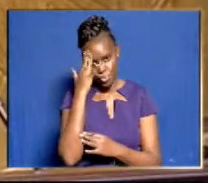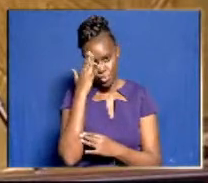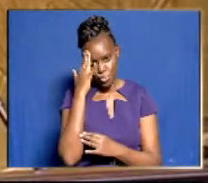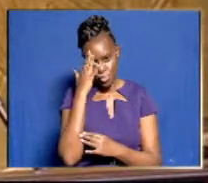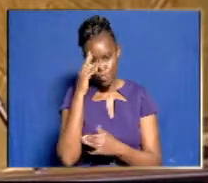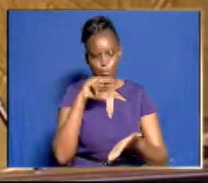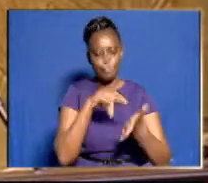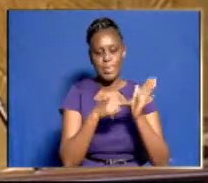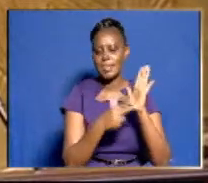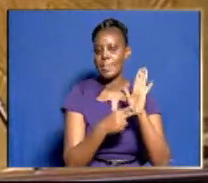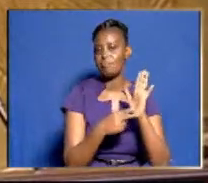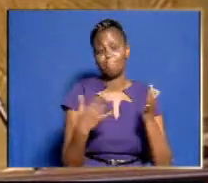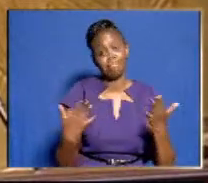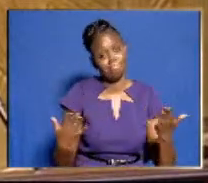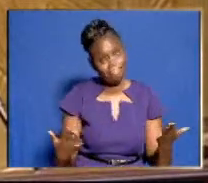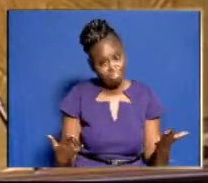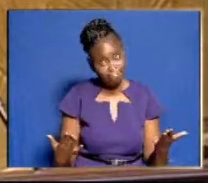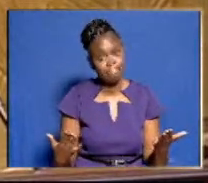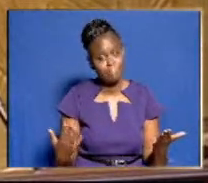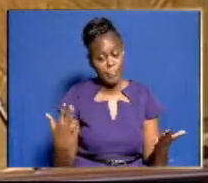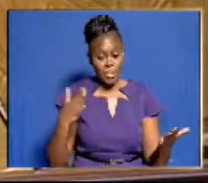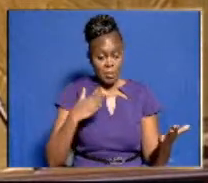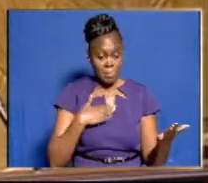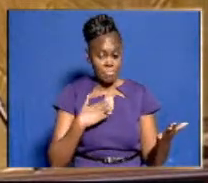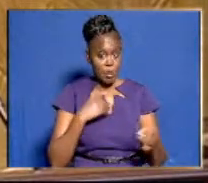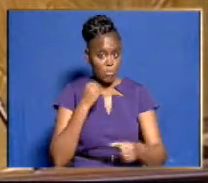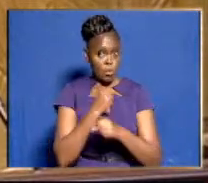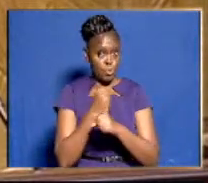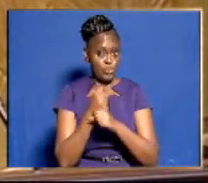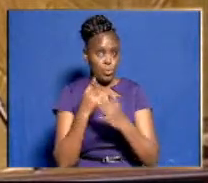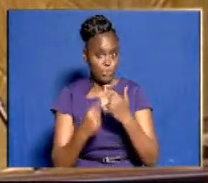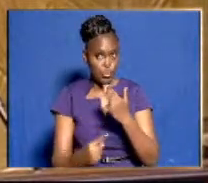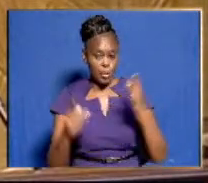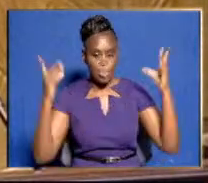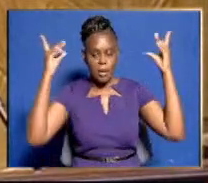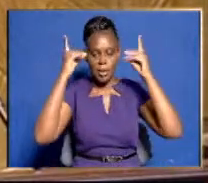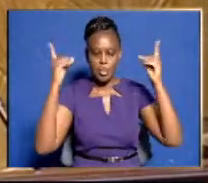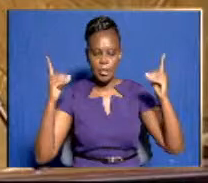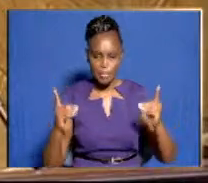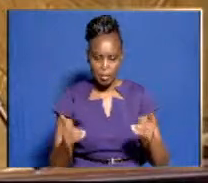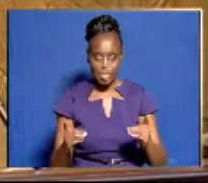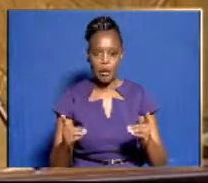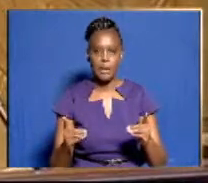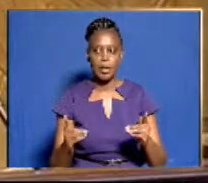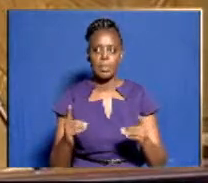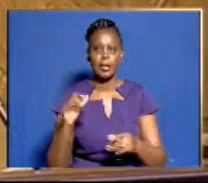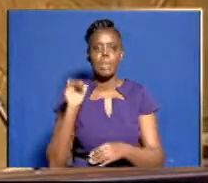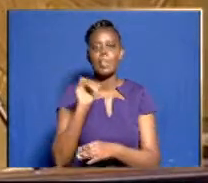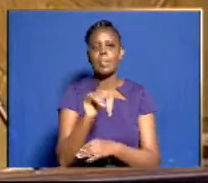meaning of it. So I will direct that